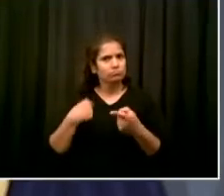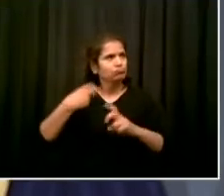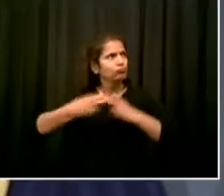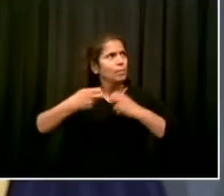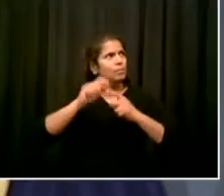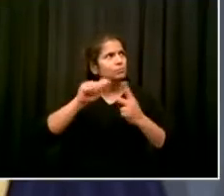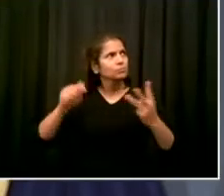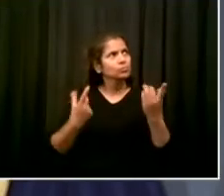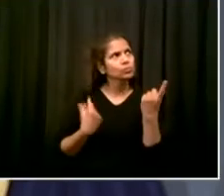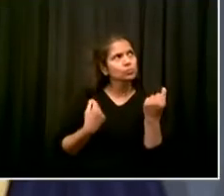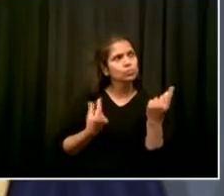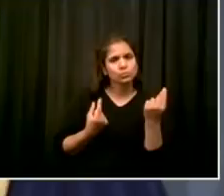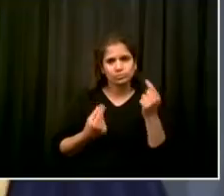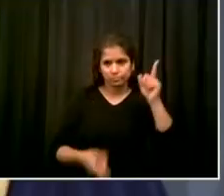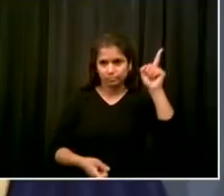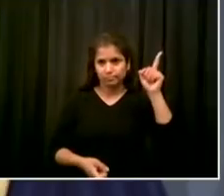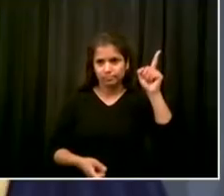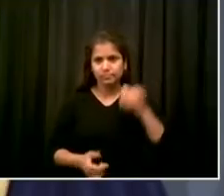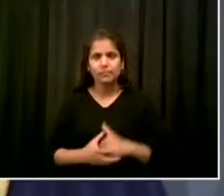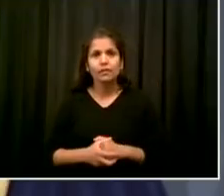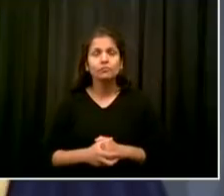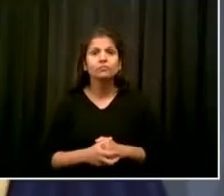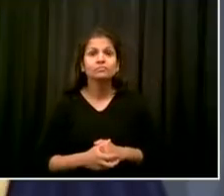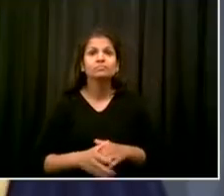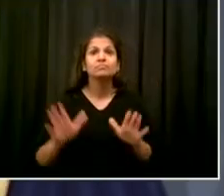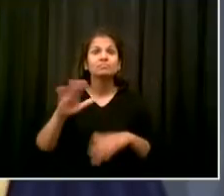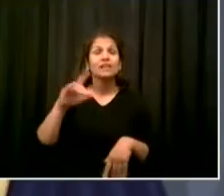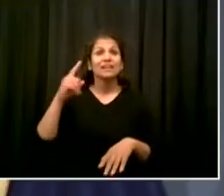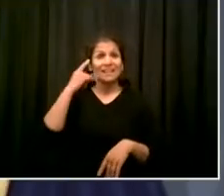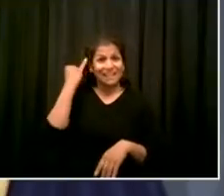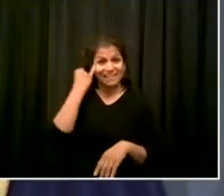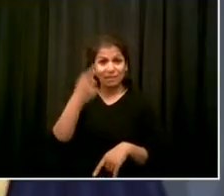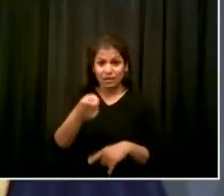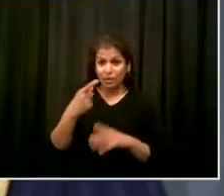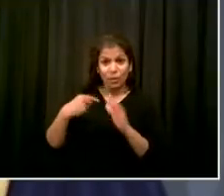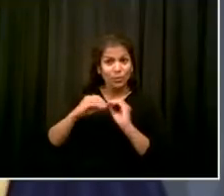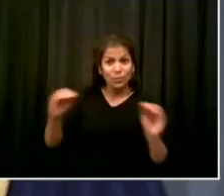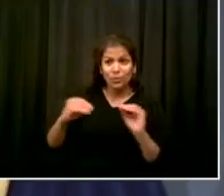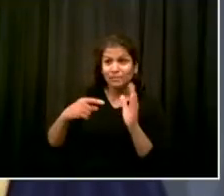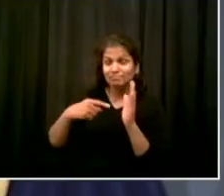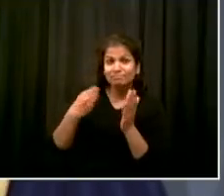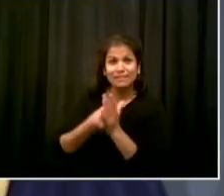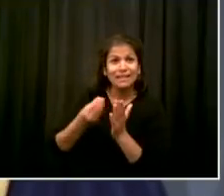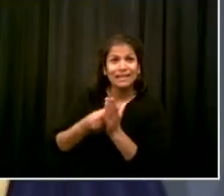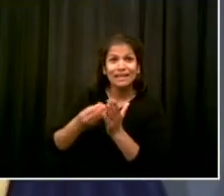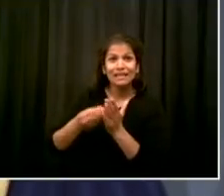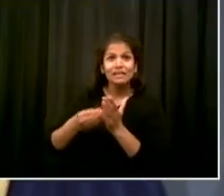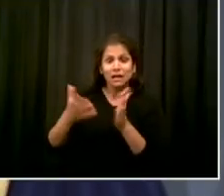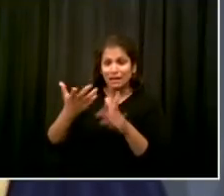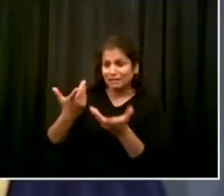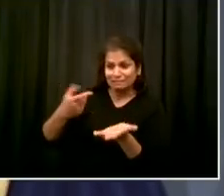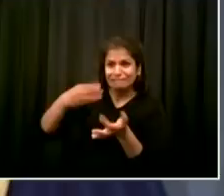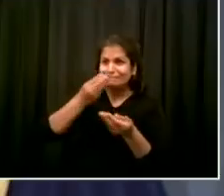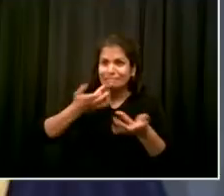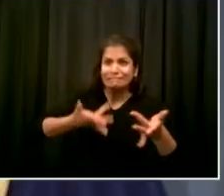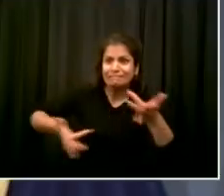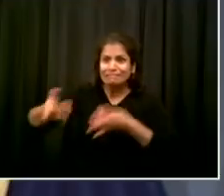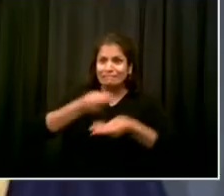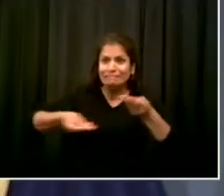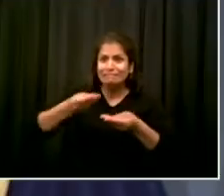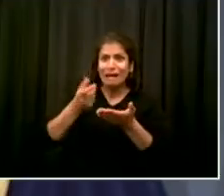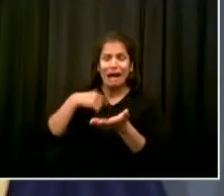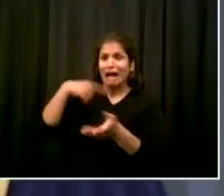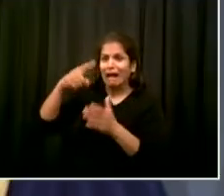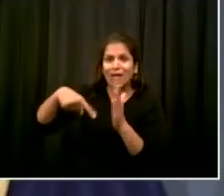period of time until they have income again, and then give them an opportunity to make up the rent over time.